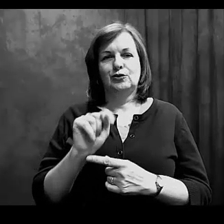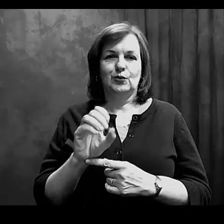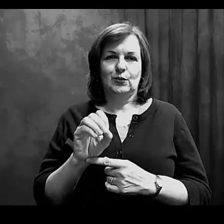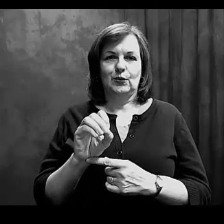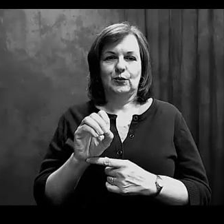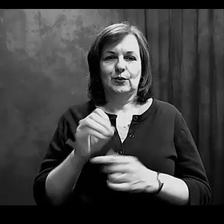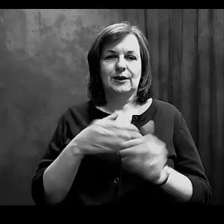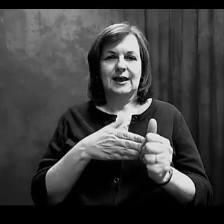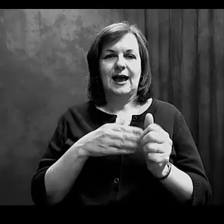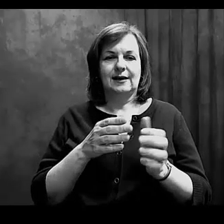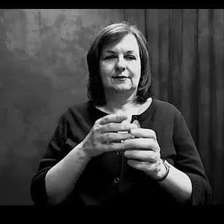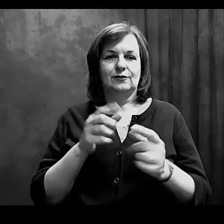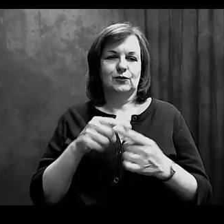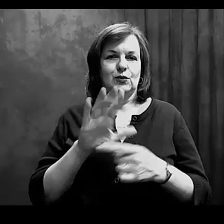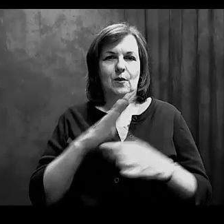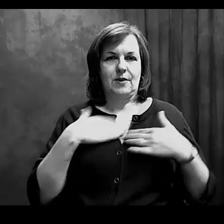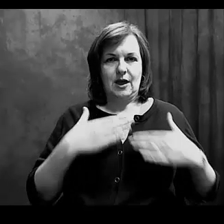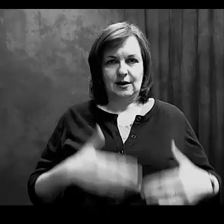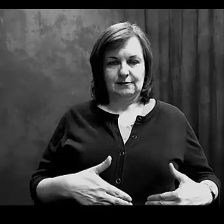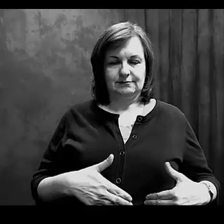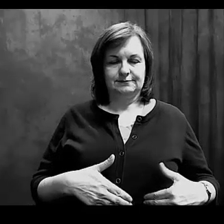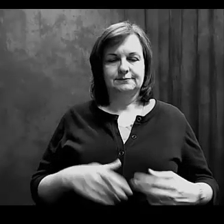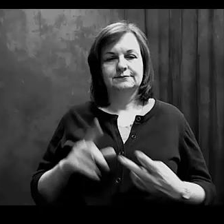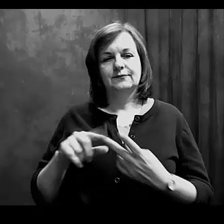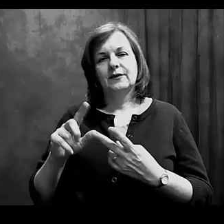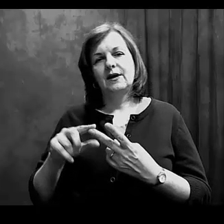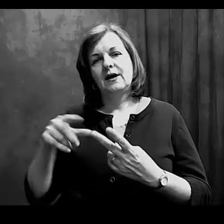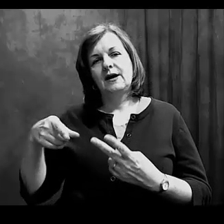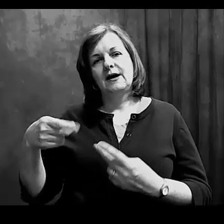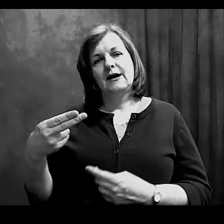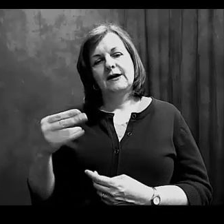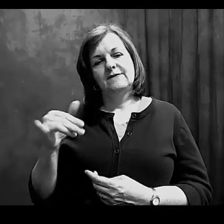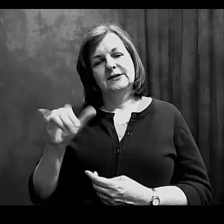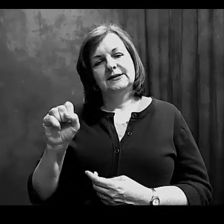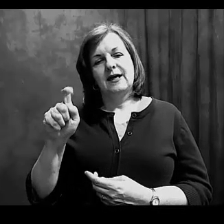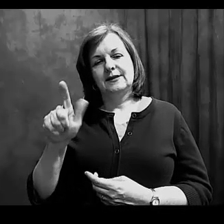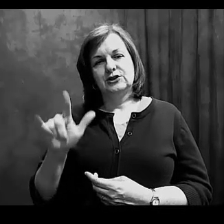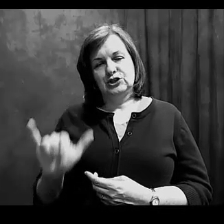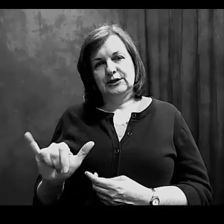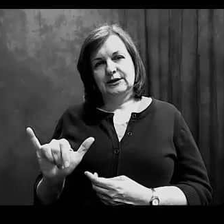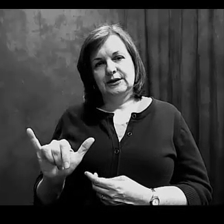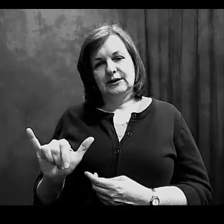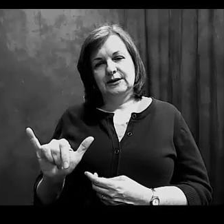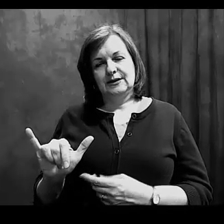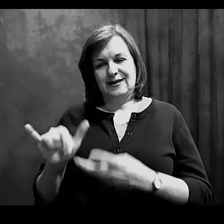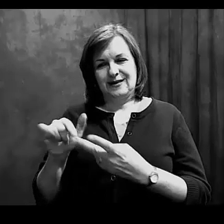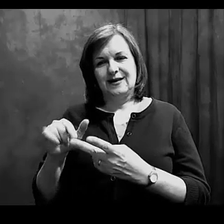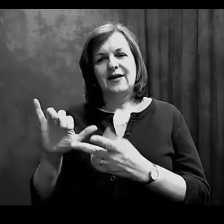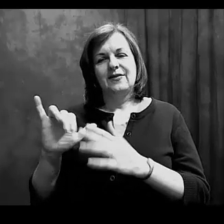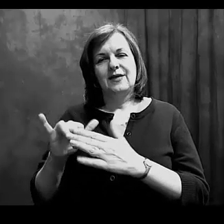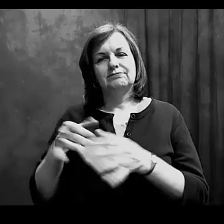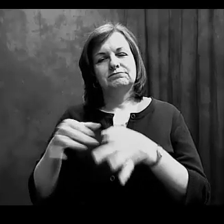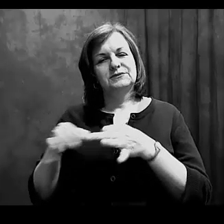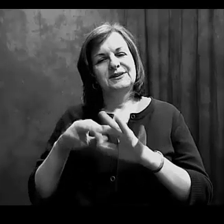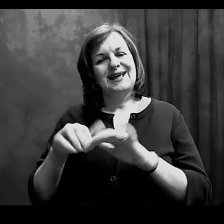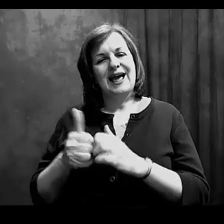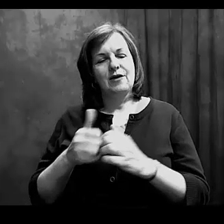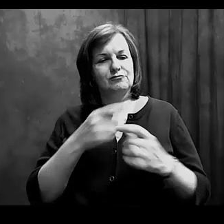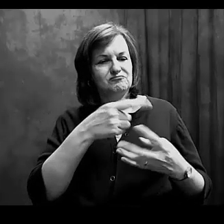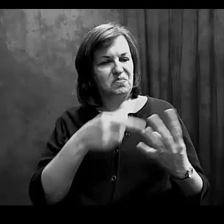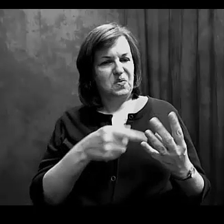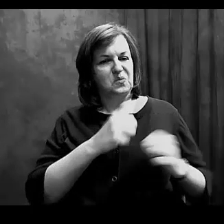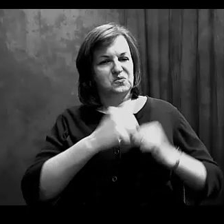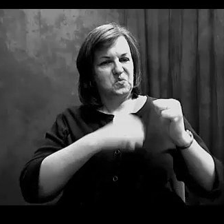body. But if you want to actually look at physiology, you have to start to think about how those structures work